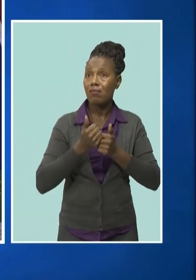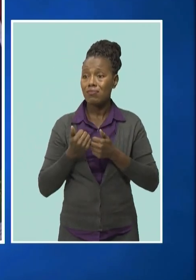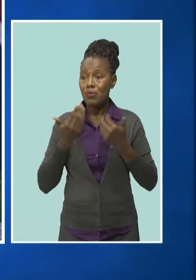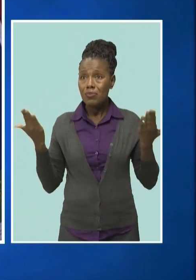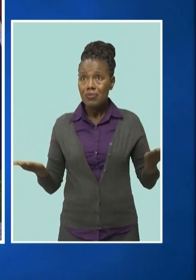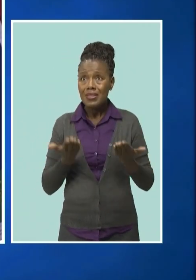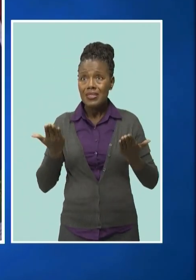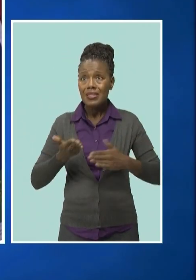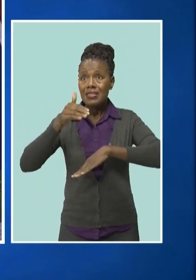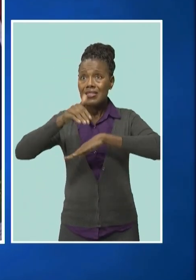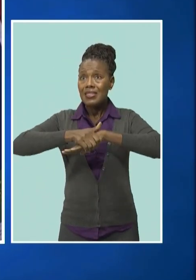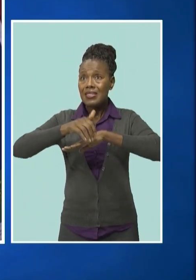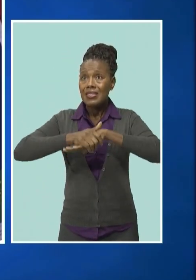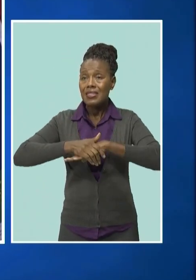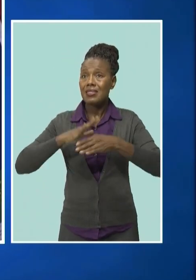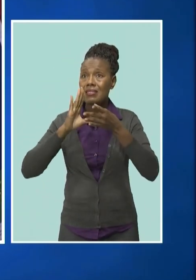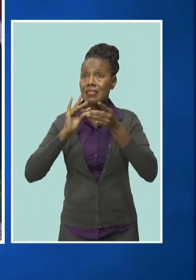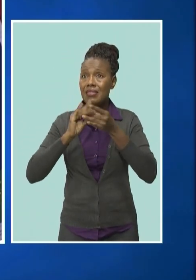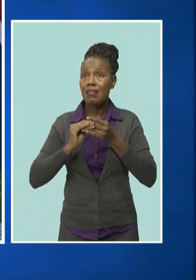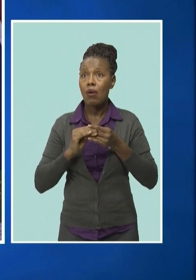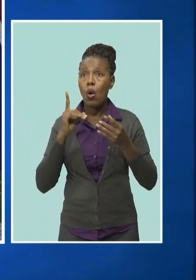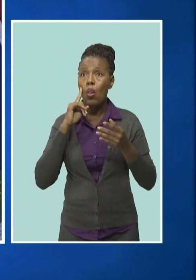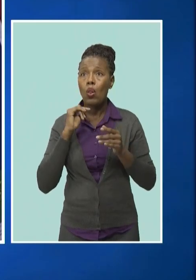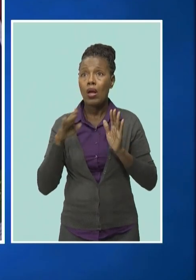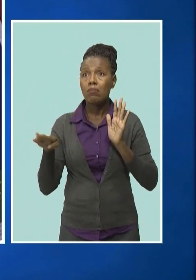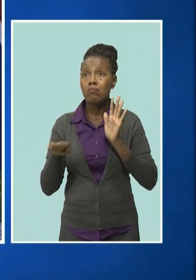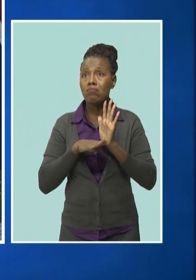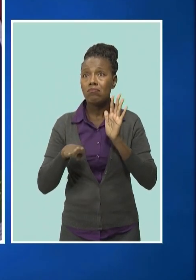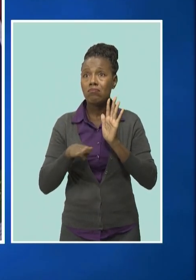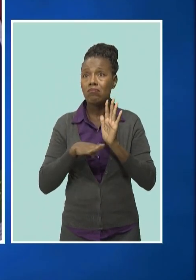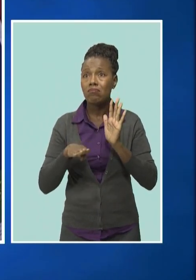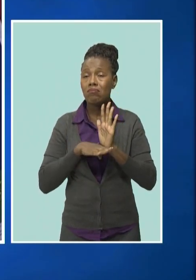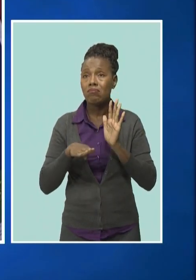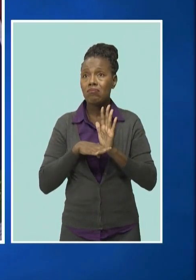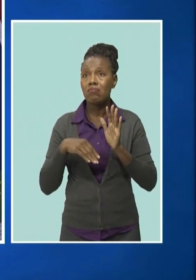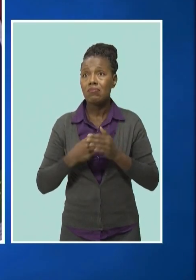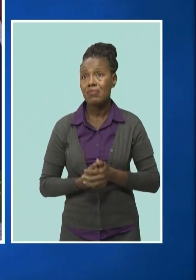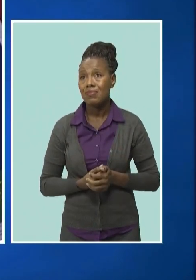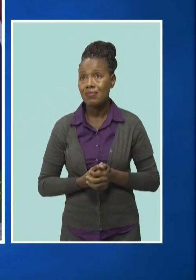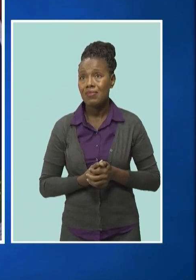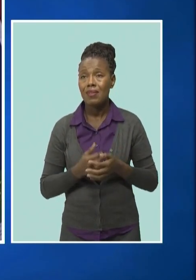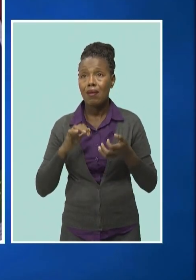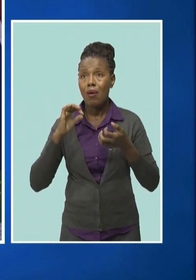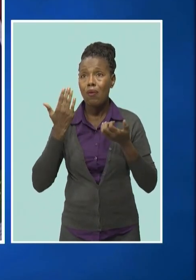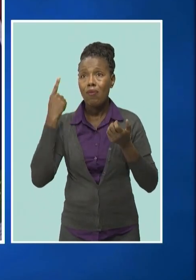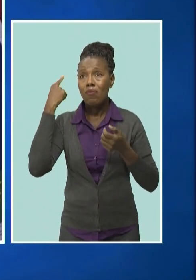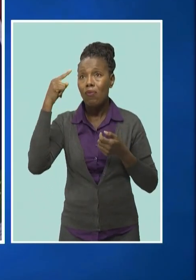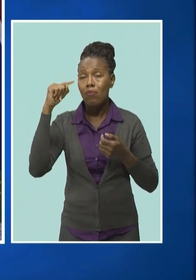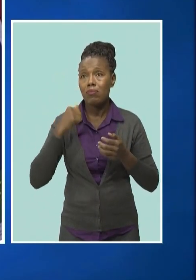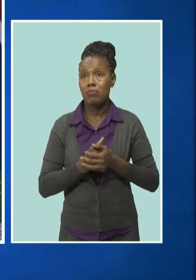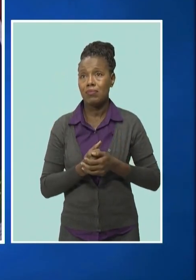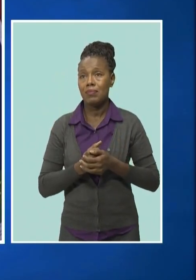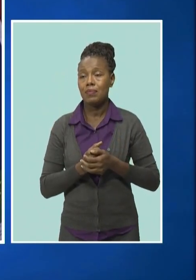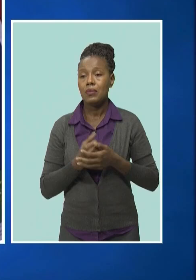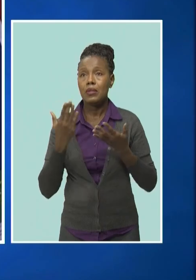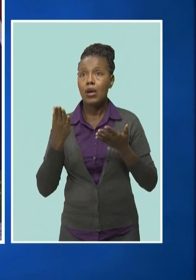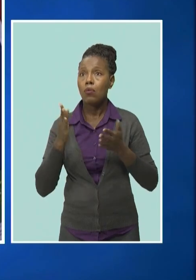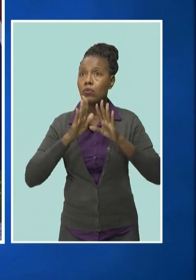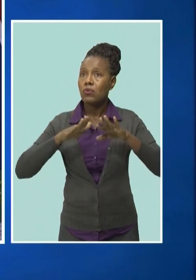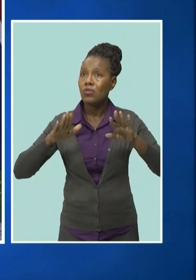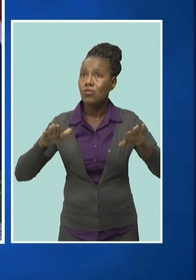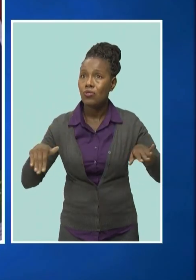CARICOM, are at the bottom of the pile in terms of moving our young people from primary,